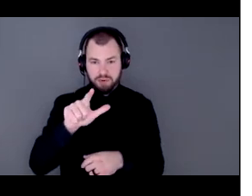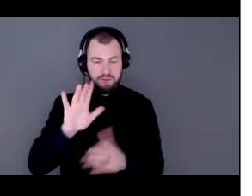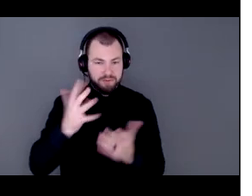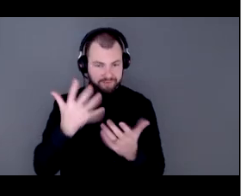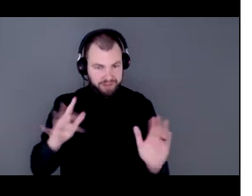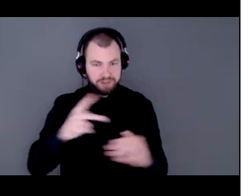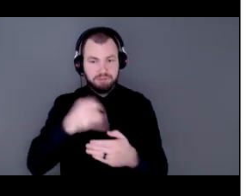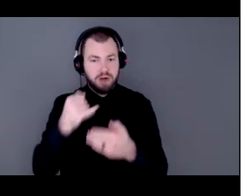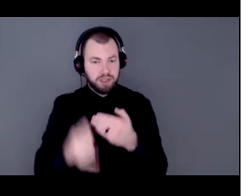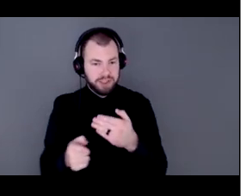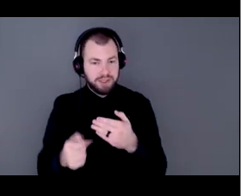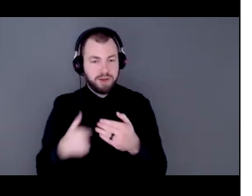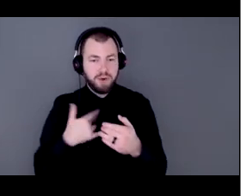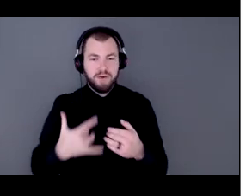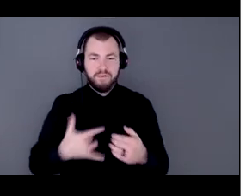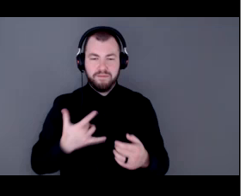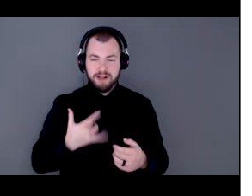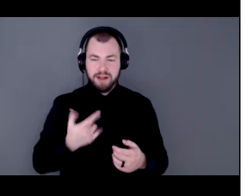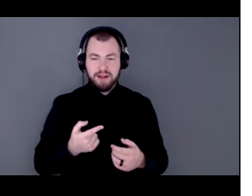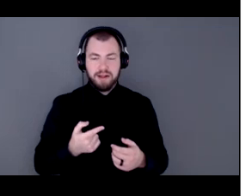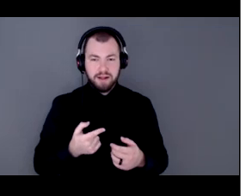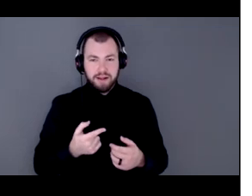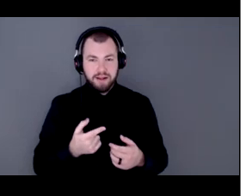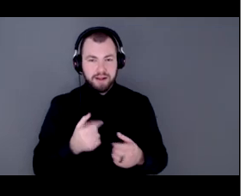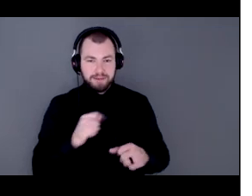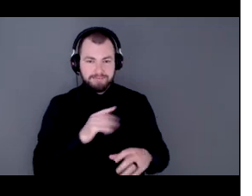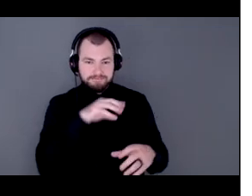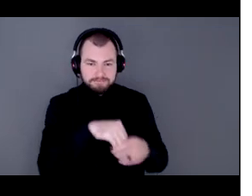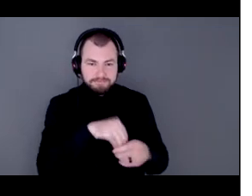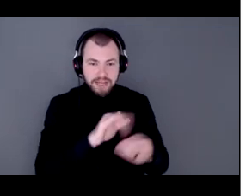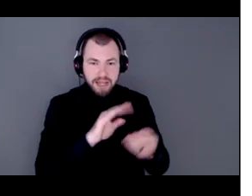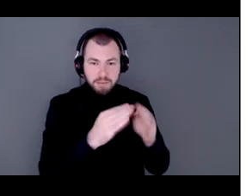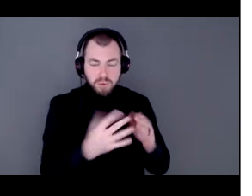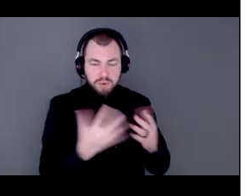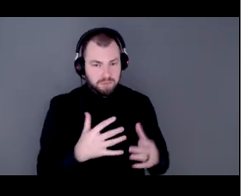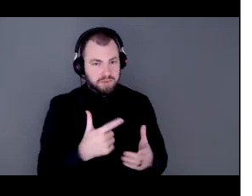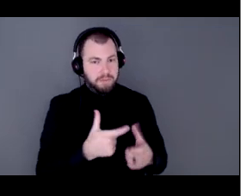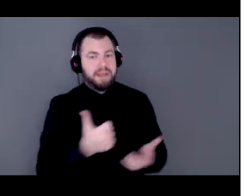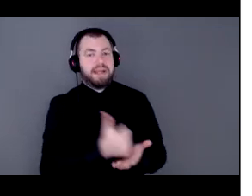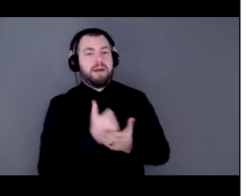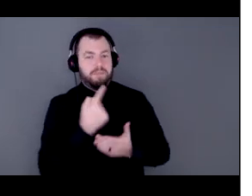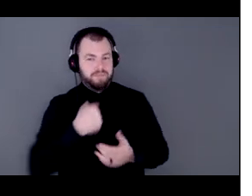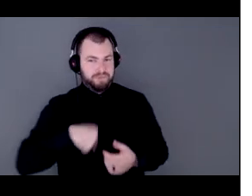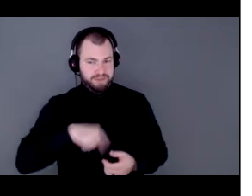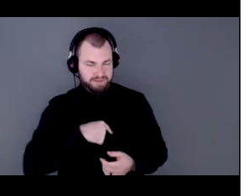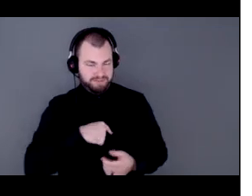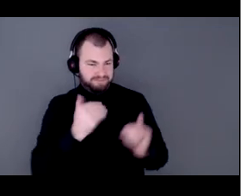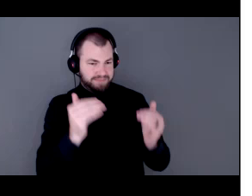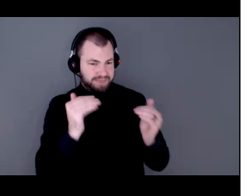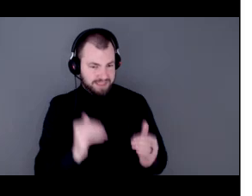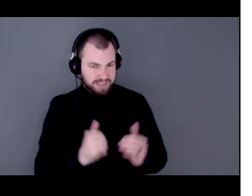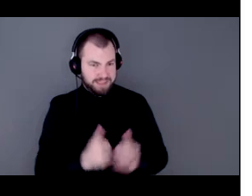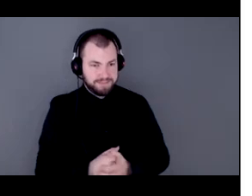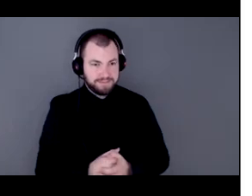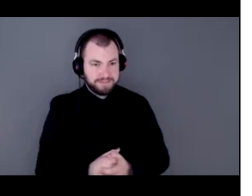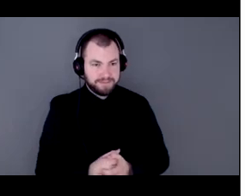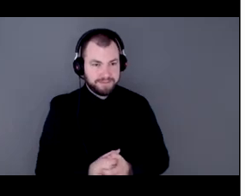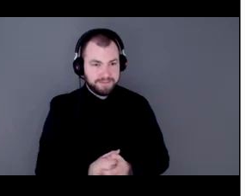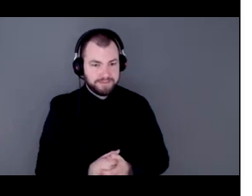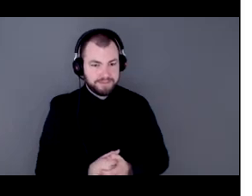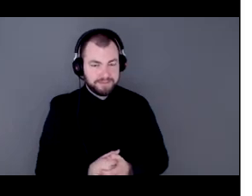feel like you know, being able to be a part of this community has been a very, very big help to us. Next slide, please. So as I'm fond of